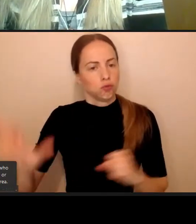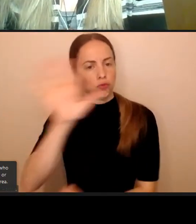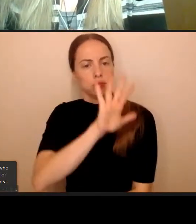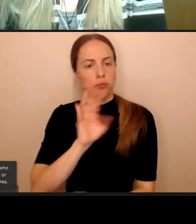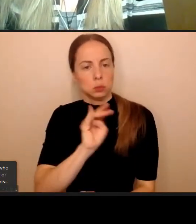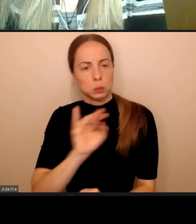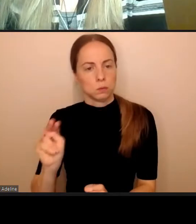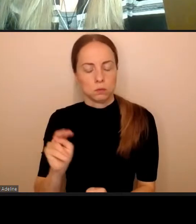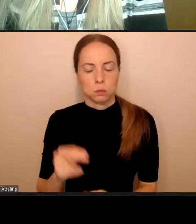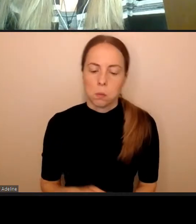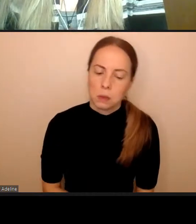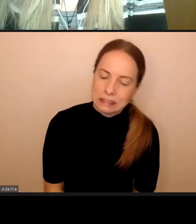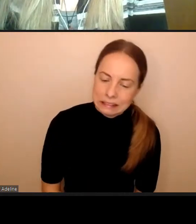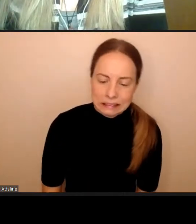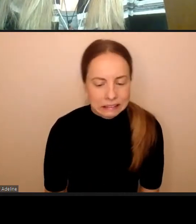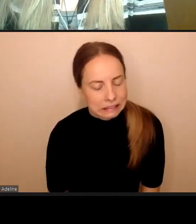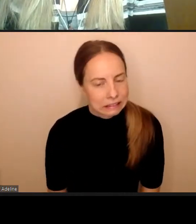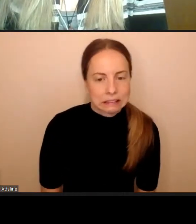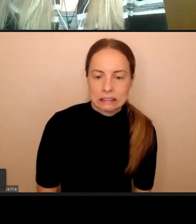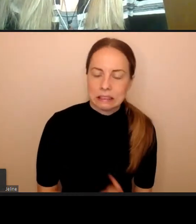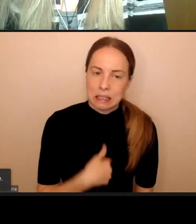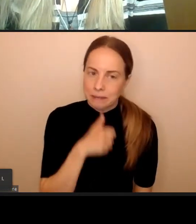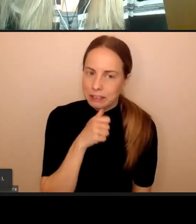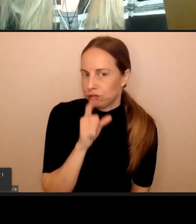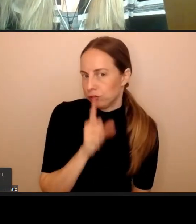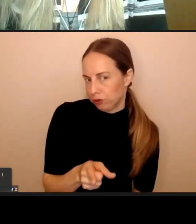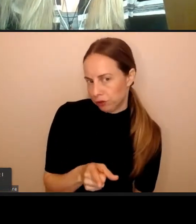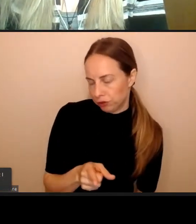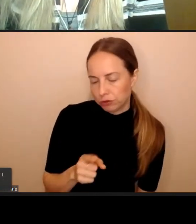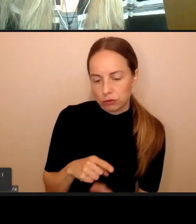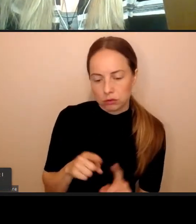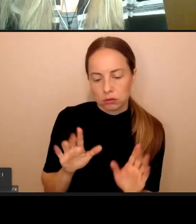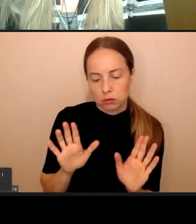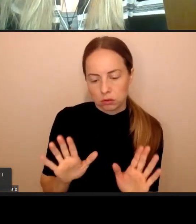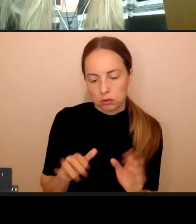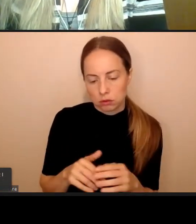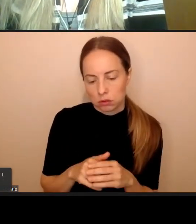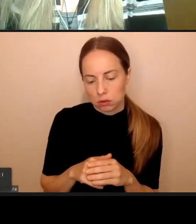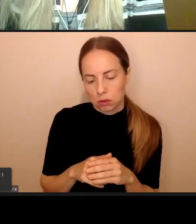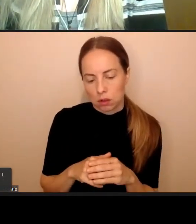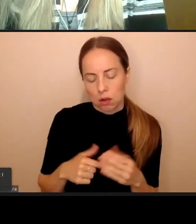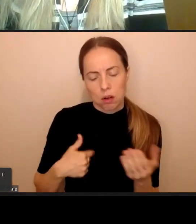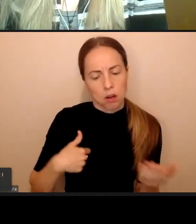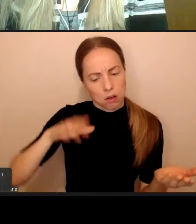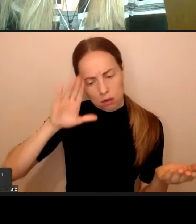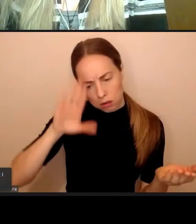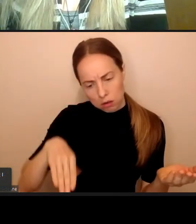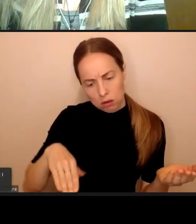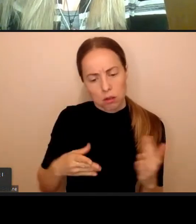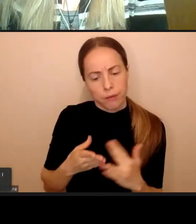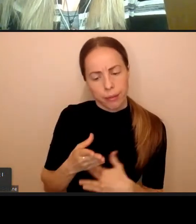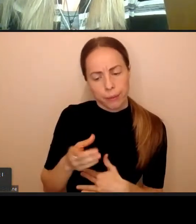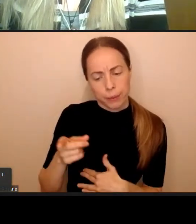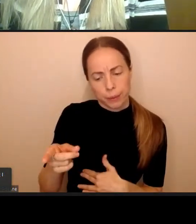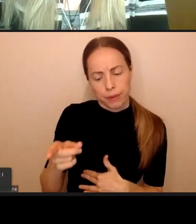That's a question I'm not too sure about, but I would, I know that through